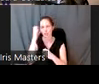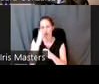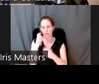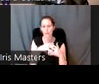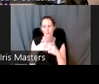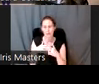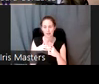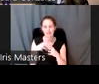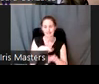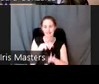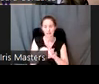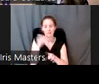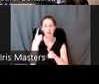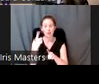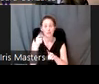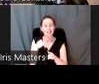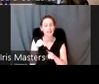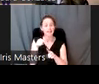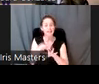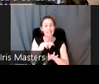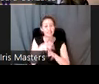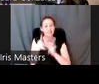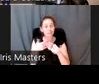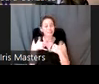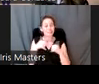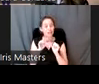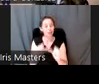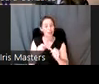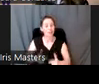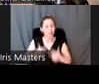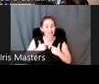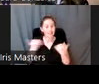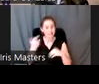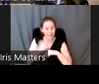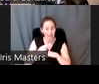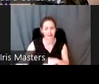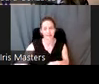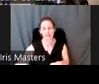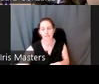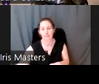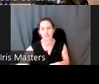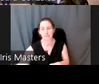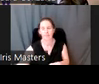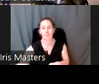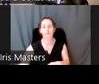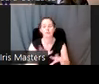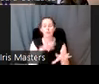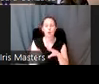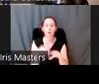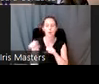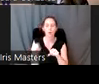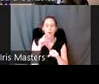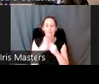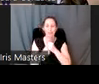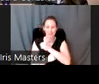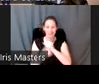despite the fact that indigenous peoples continue to live and thrive today. The colonial foundations of this field